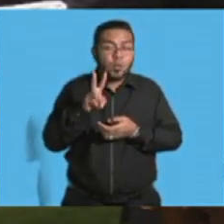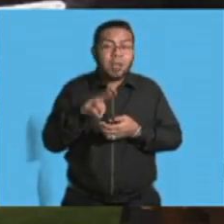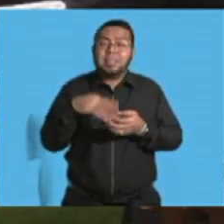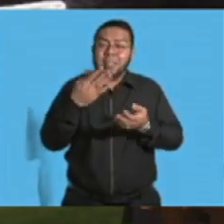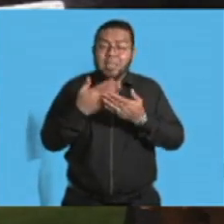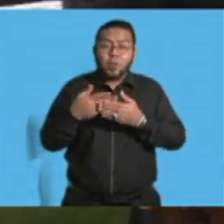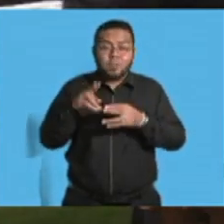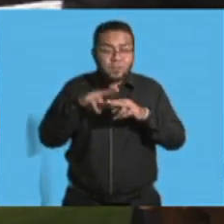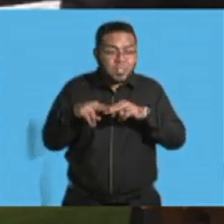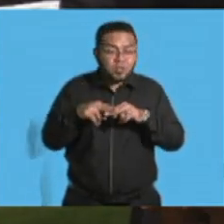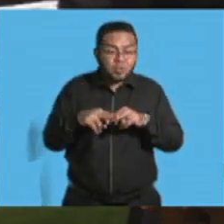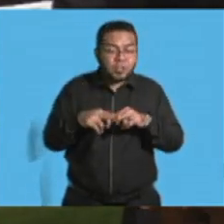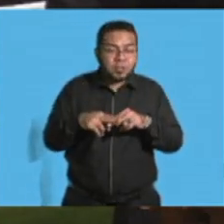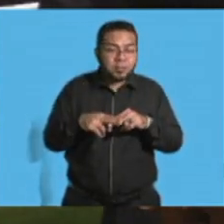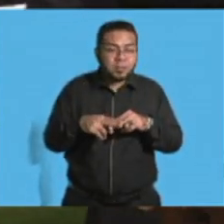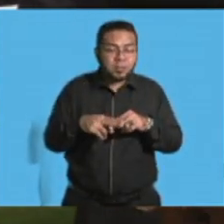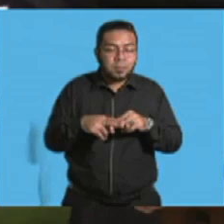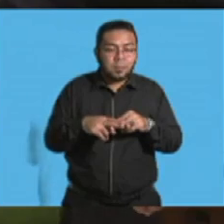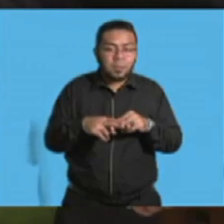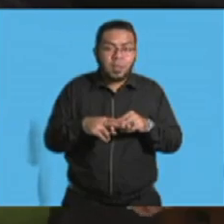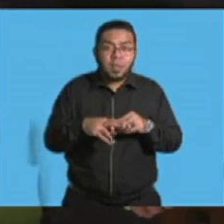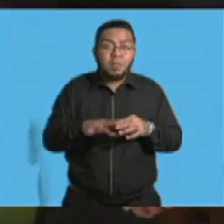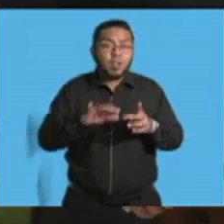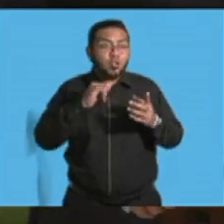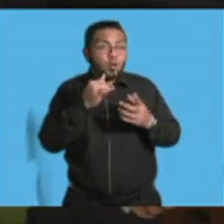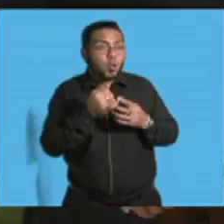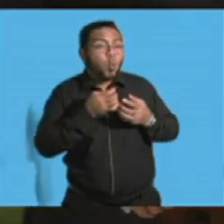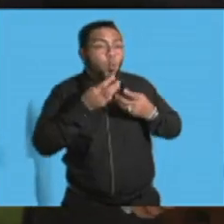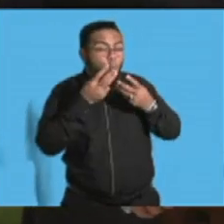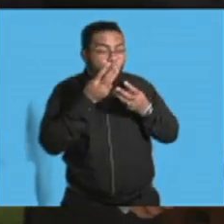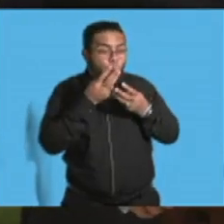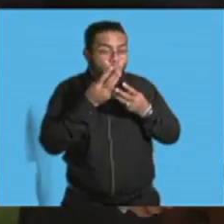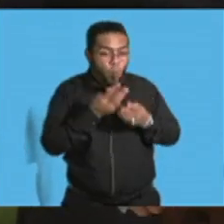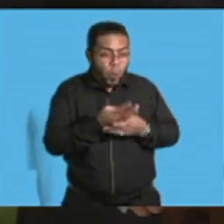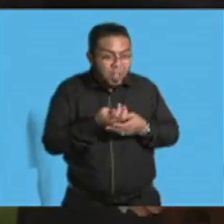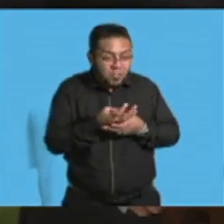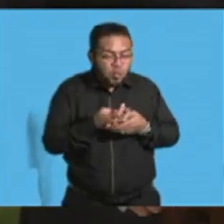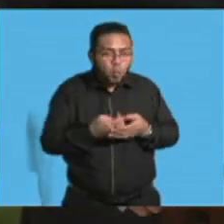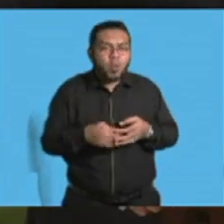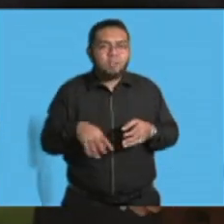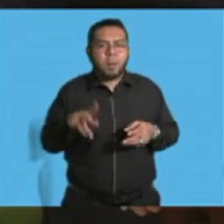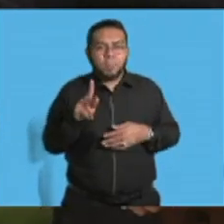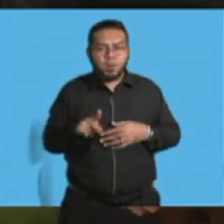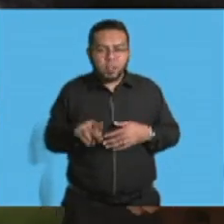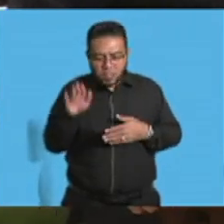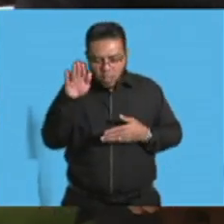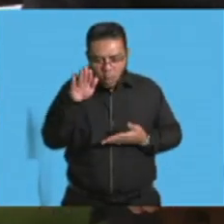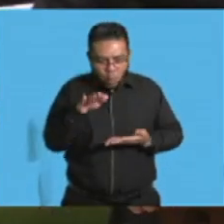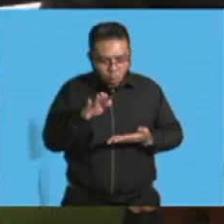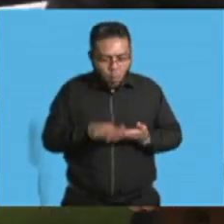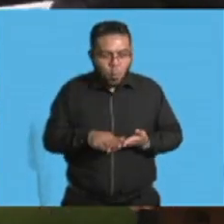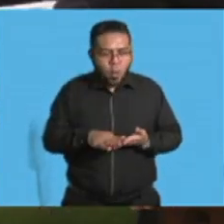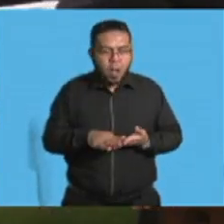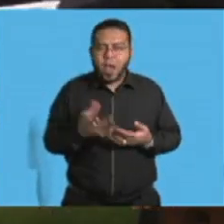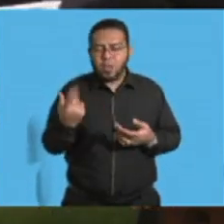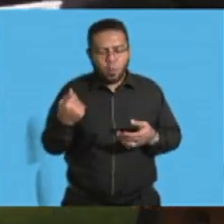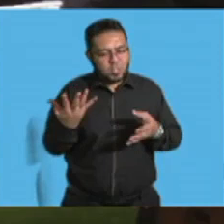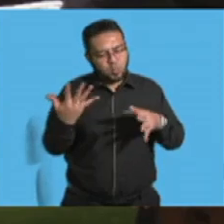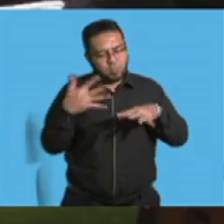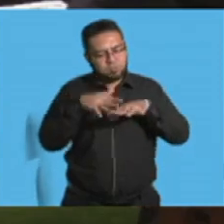Fiji, they said because of social wages, we've managed to keep poverty low. Otherwise, people have actually flowed into the poverty